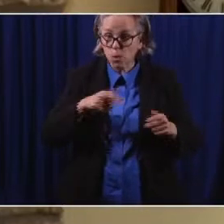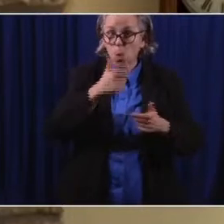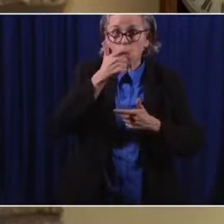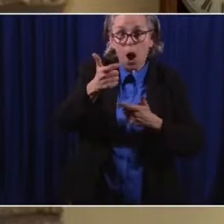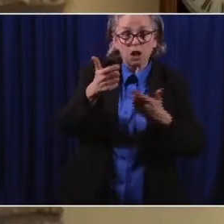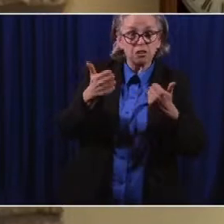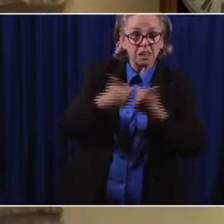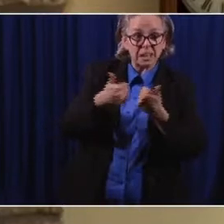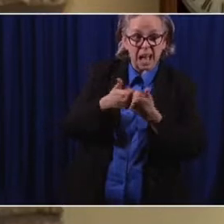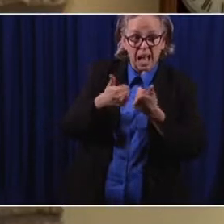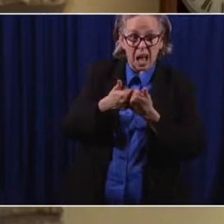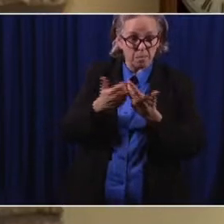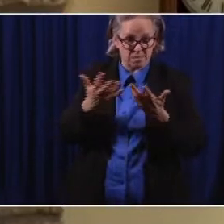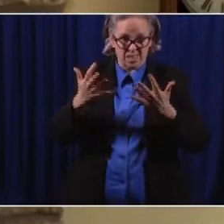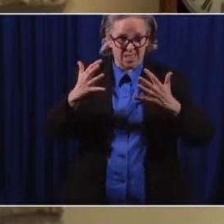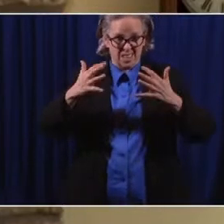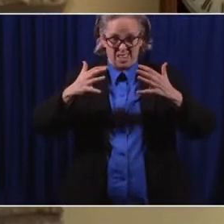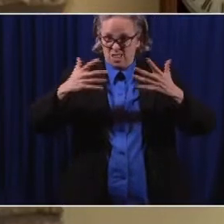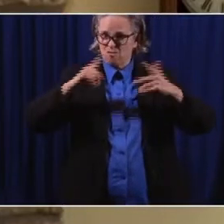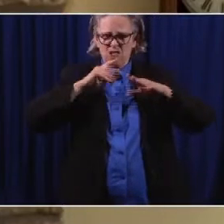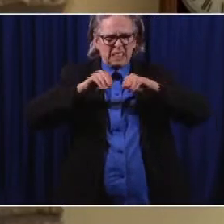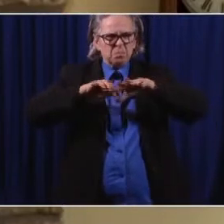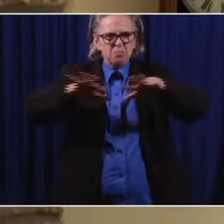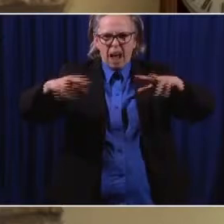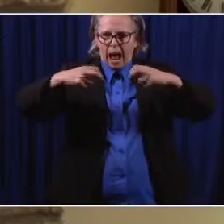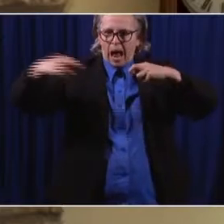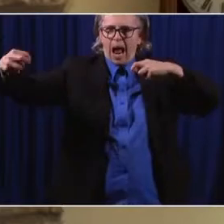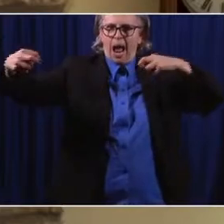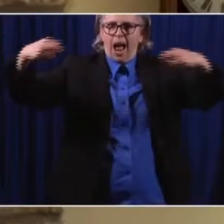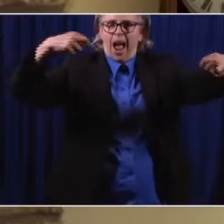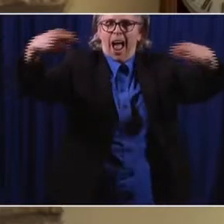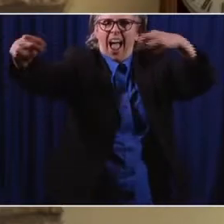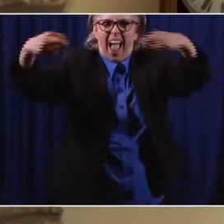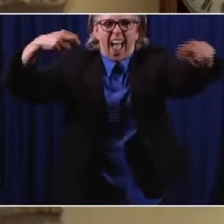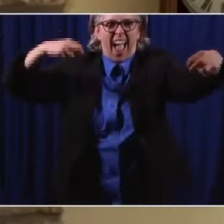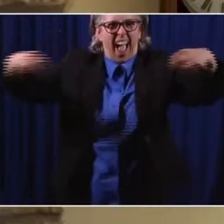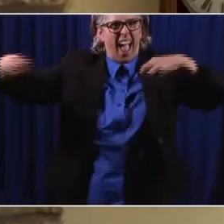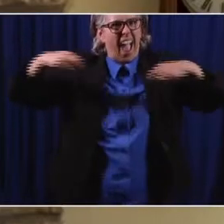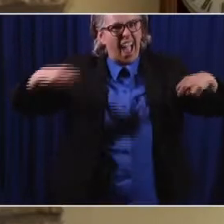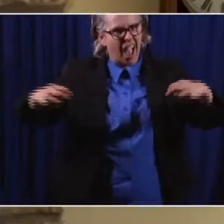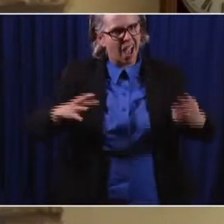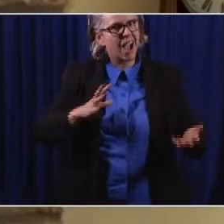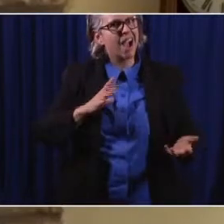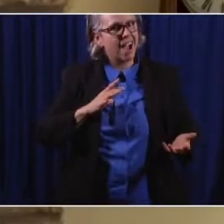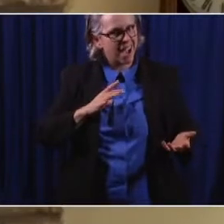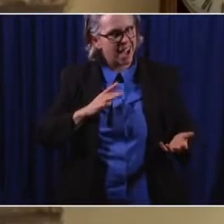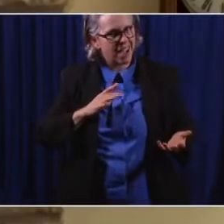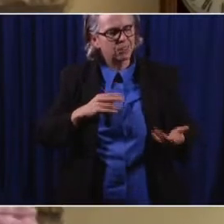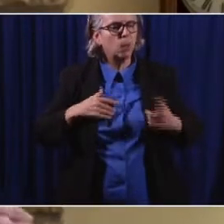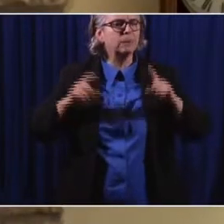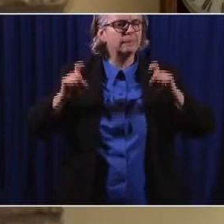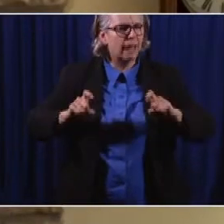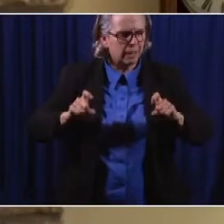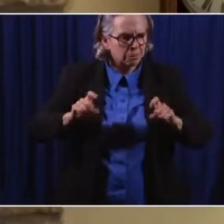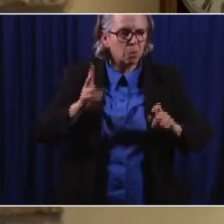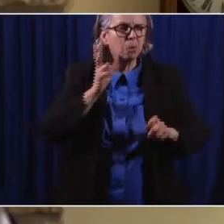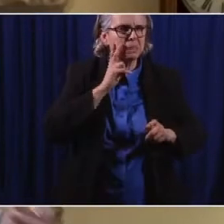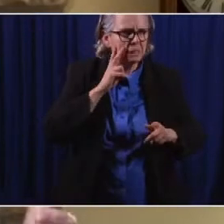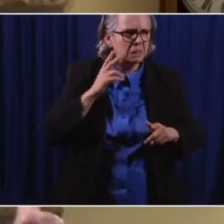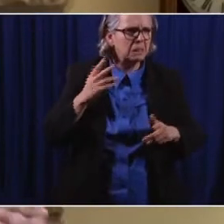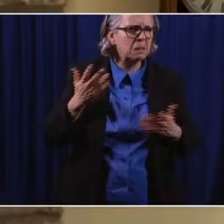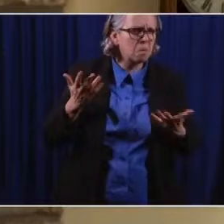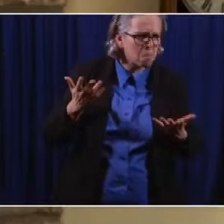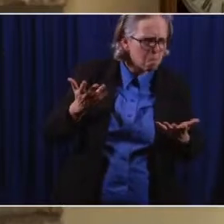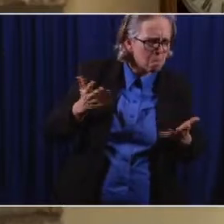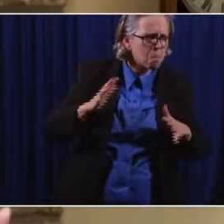pretty spread out. It's 6,000. And we wanted to try that and see, okay, how's that going to work? How's the flow into